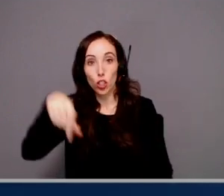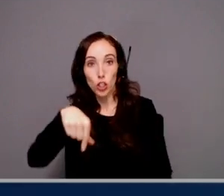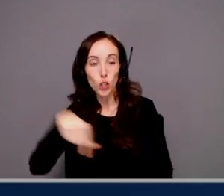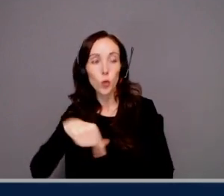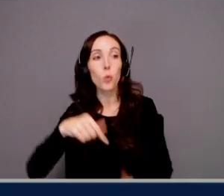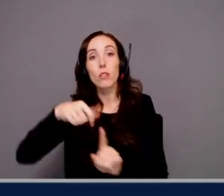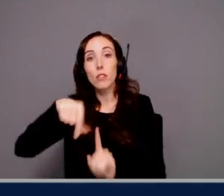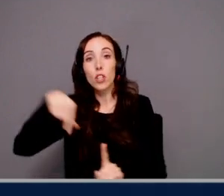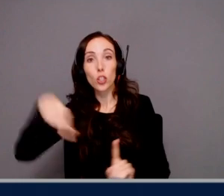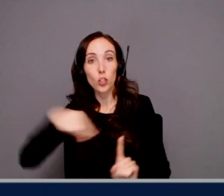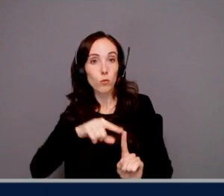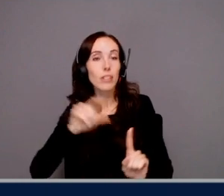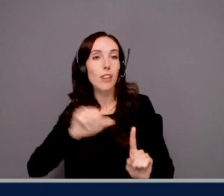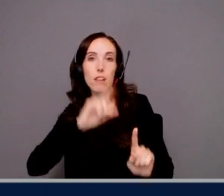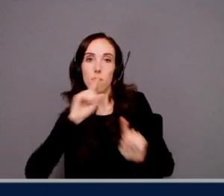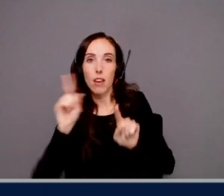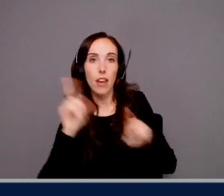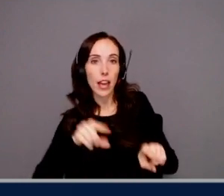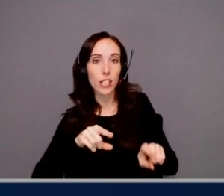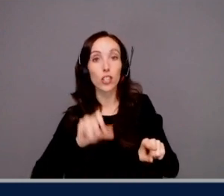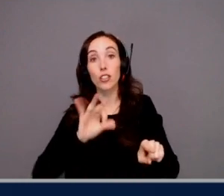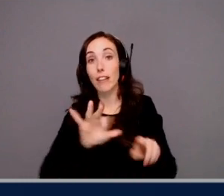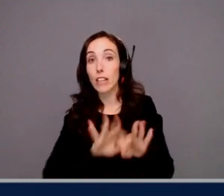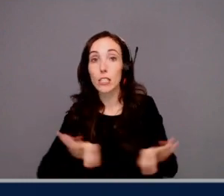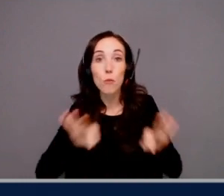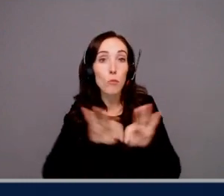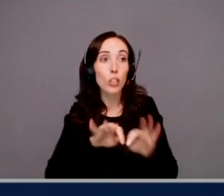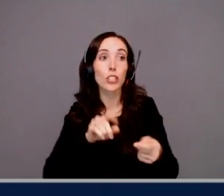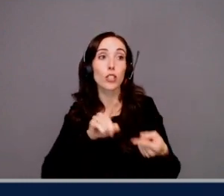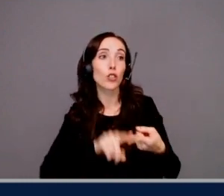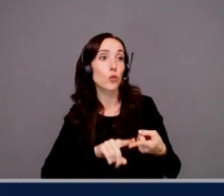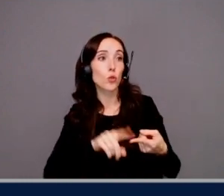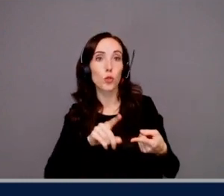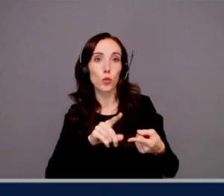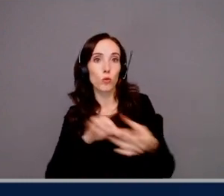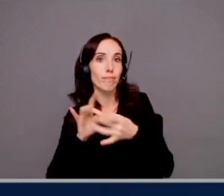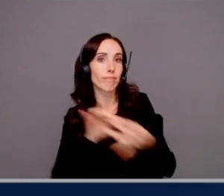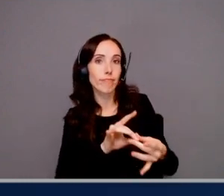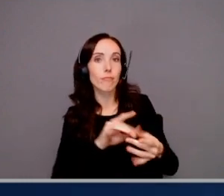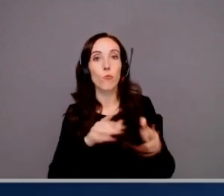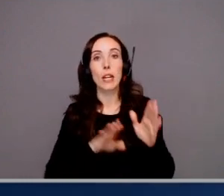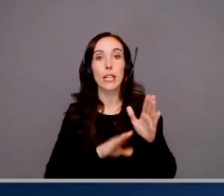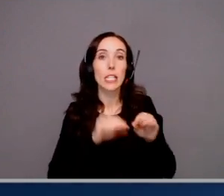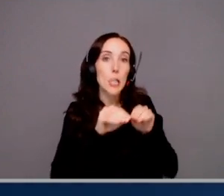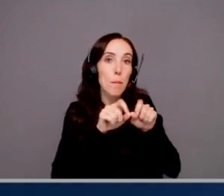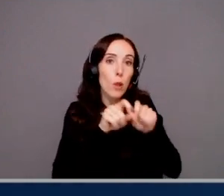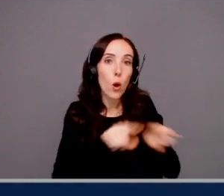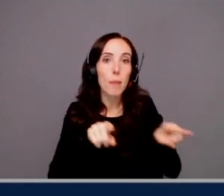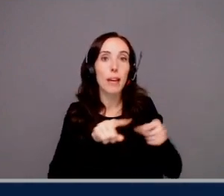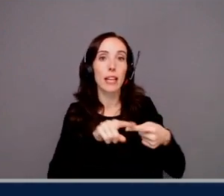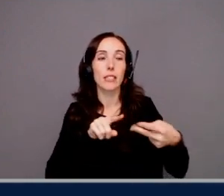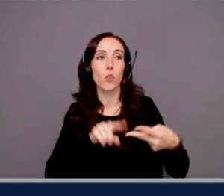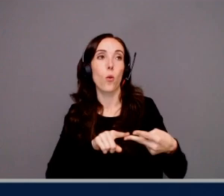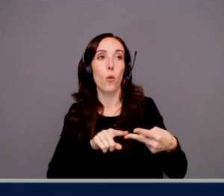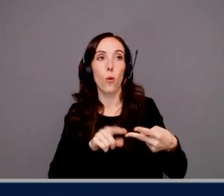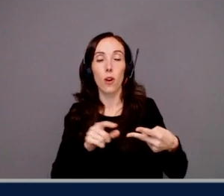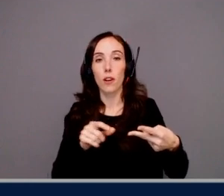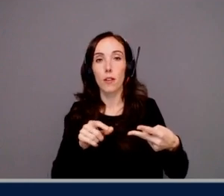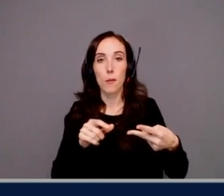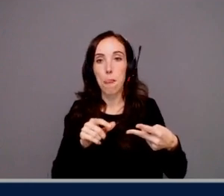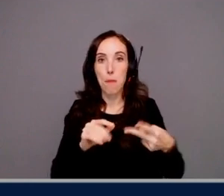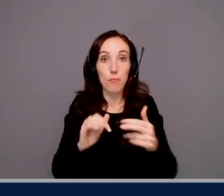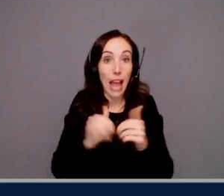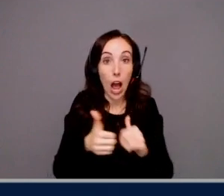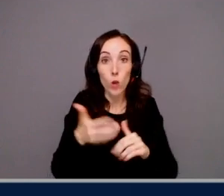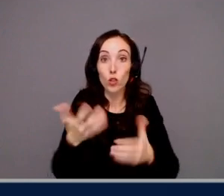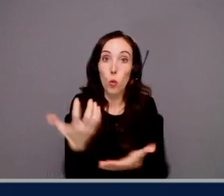answer these questions, whether it is pertinent to answering any questions regarding deployment or whether it is pertinent to, how do you optimize